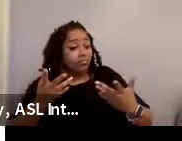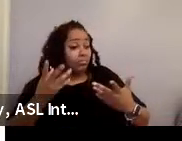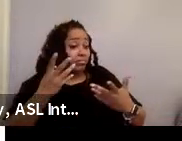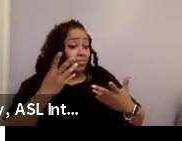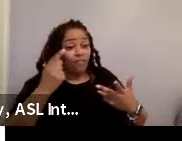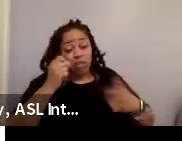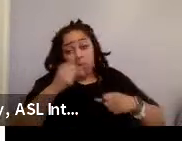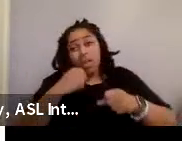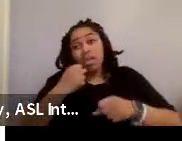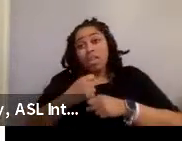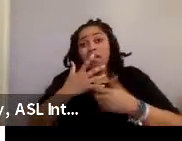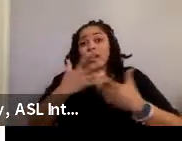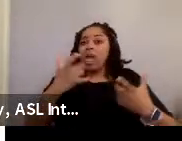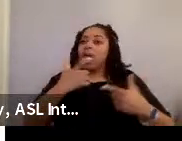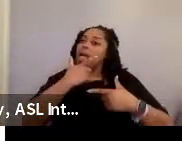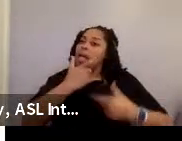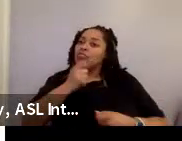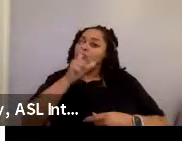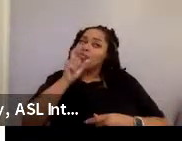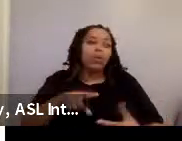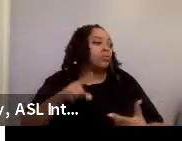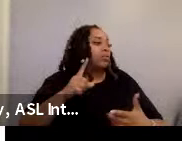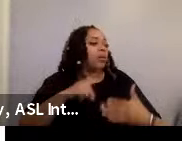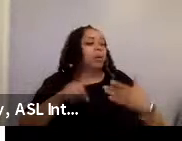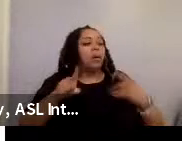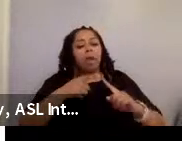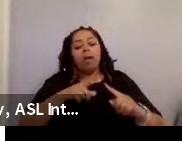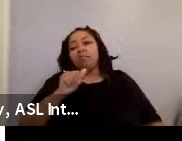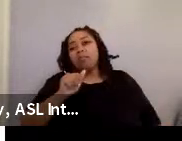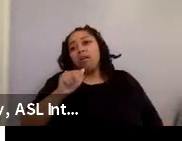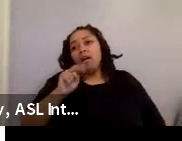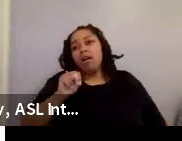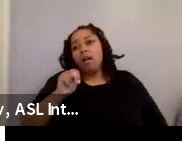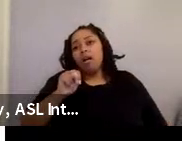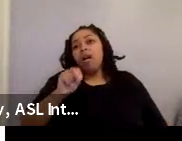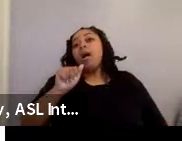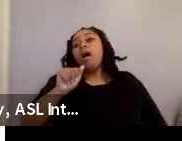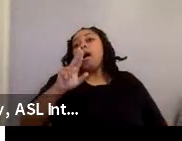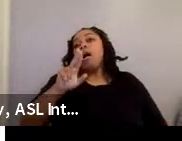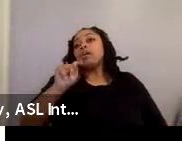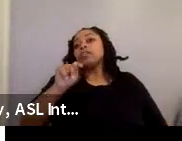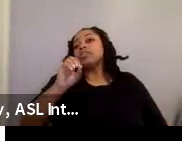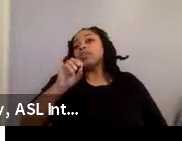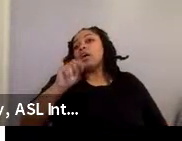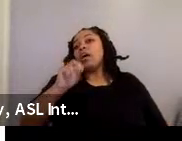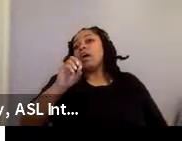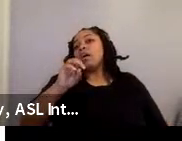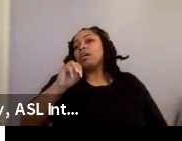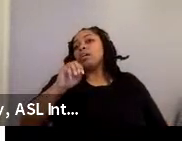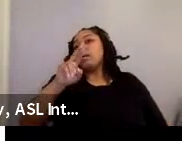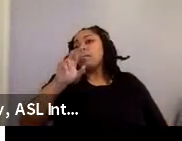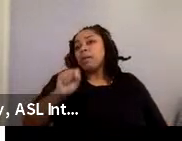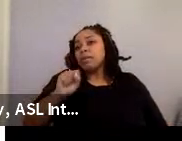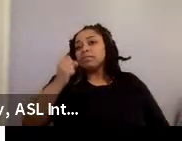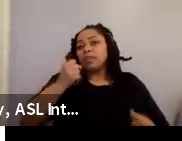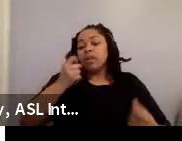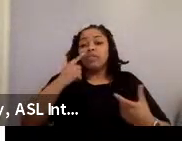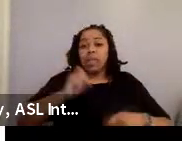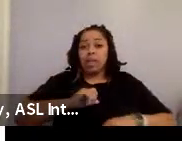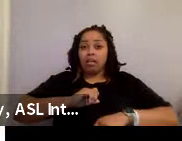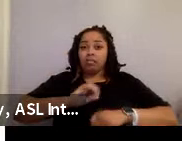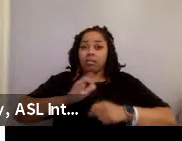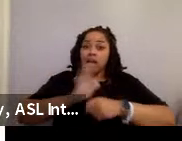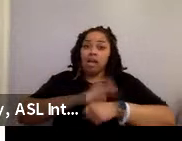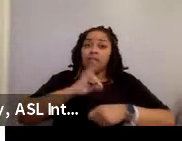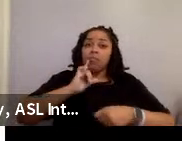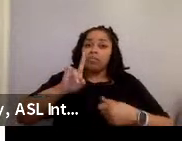lots of interesting questions about autonomous vehicles and if they're covered by the Klinger-Cohen definition of information